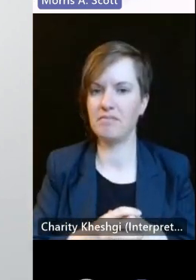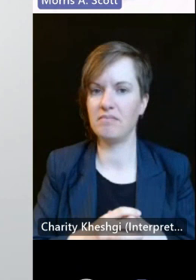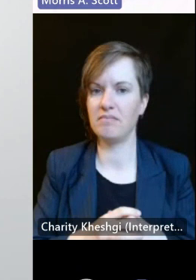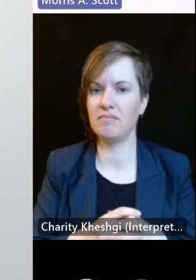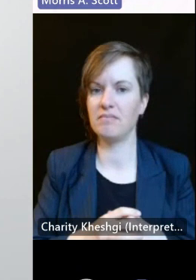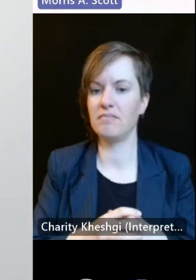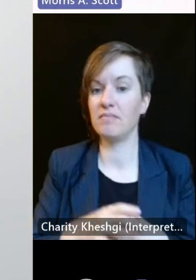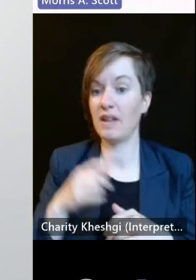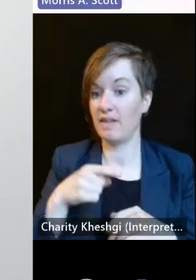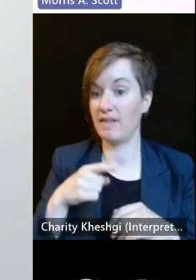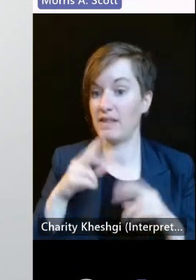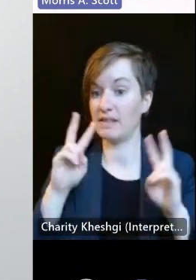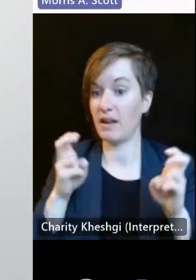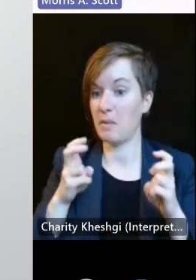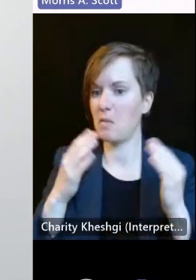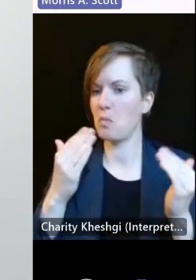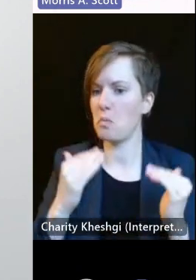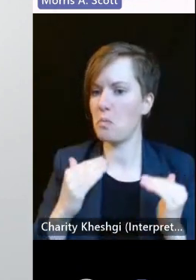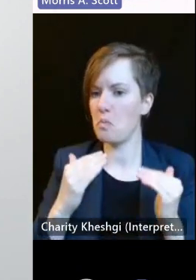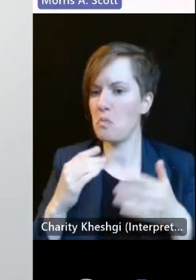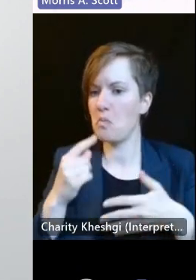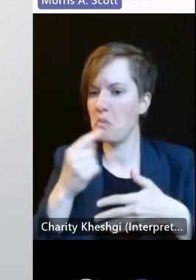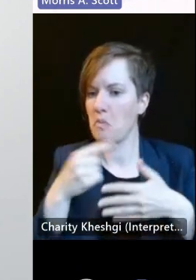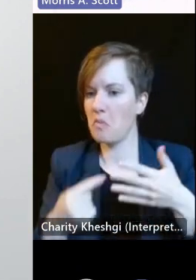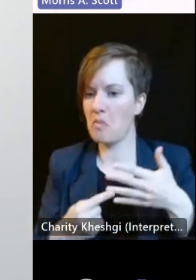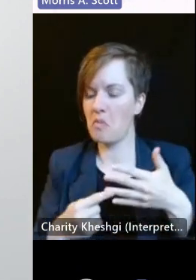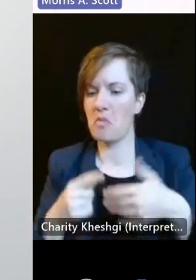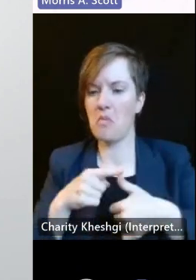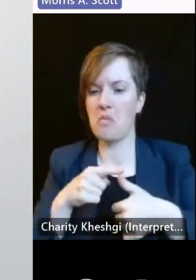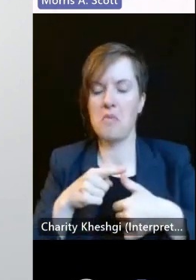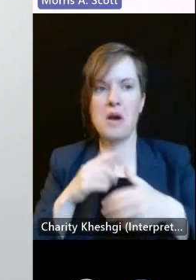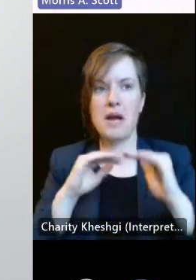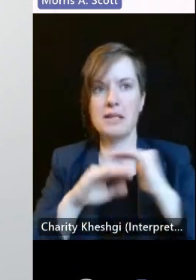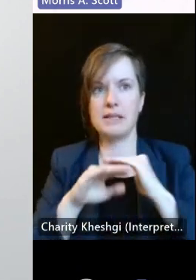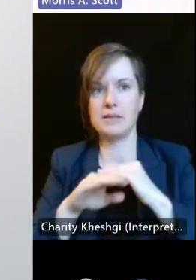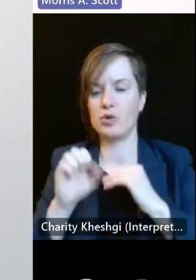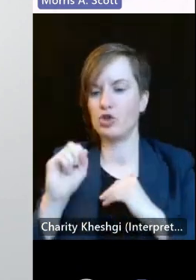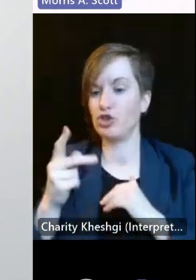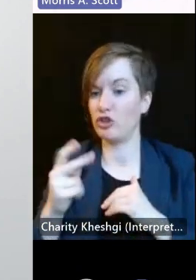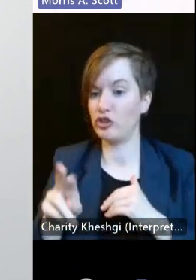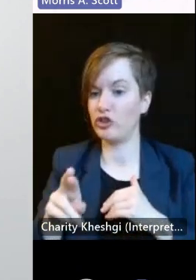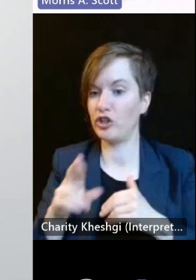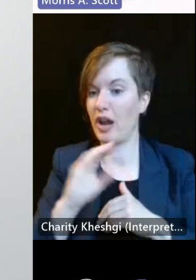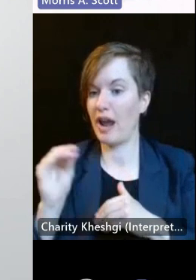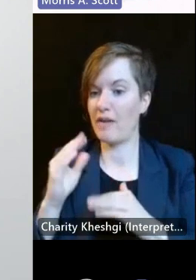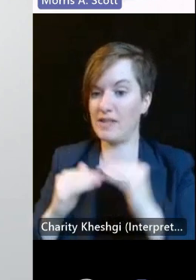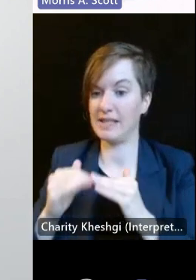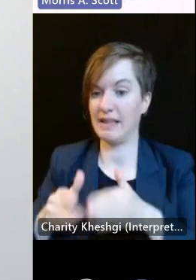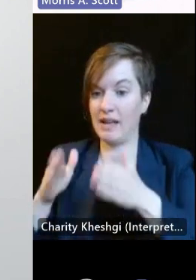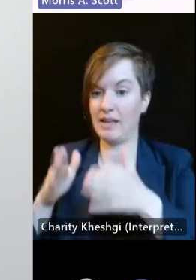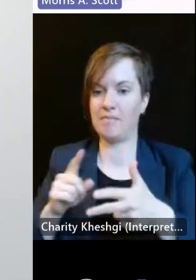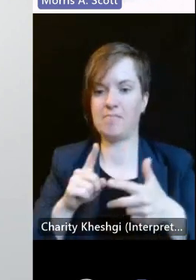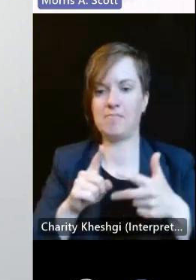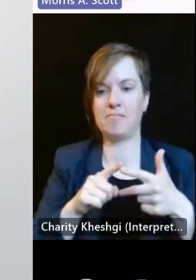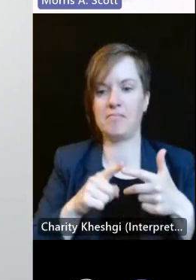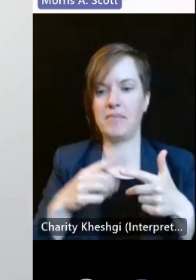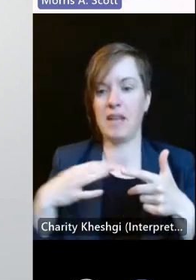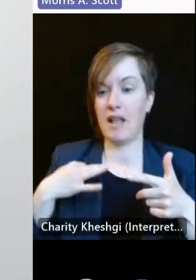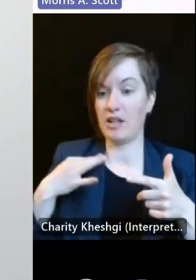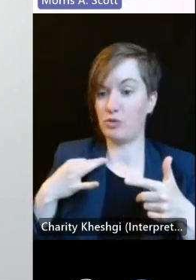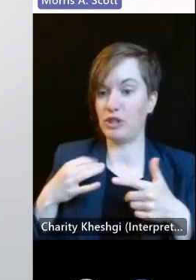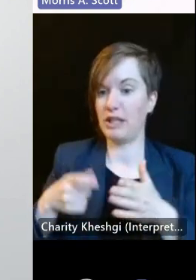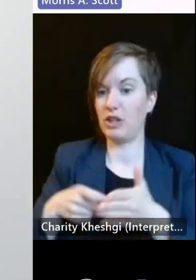subtopics of accessible shelters and facilities, eligibility criteria, integrated